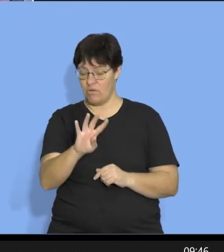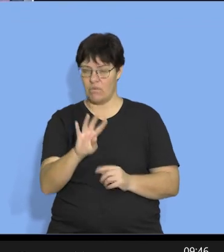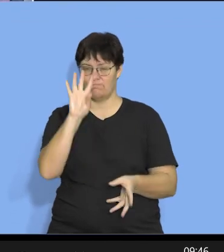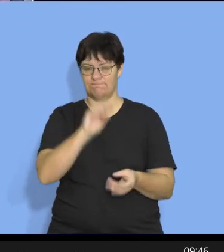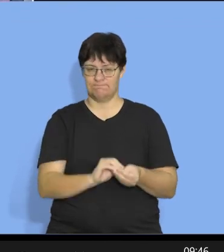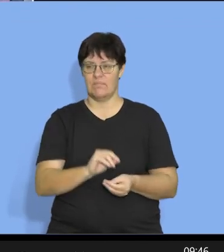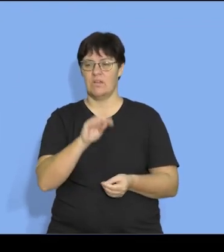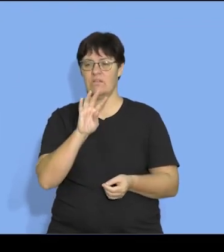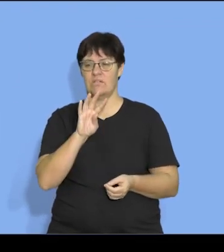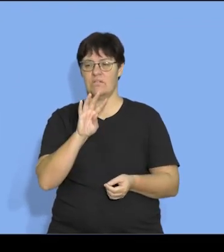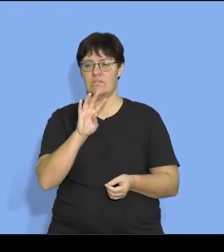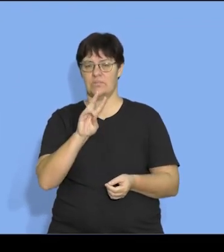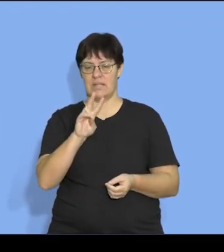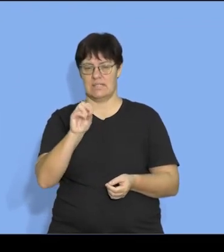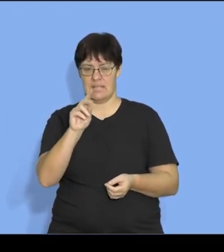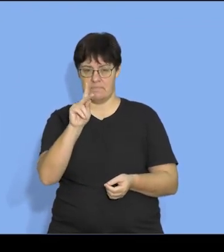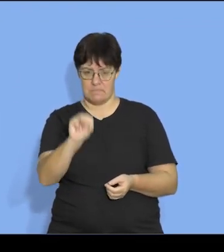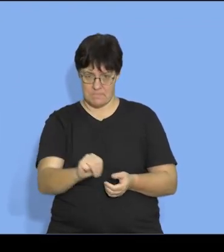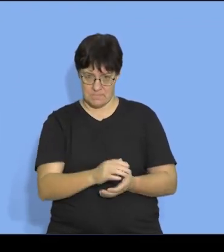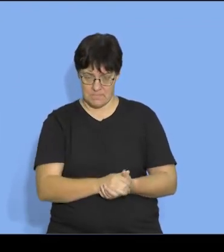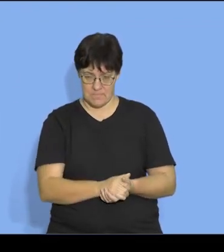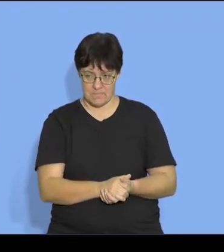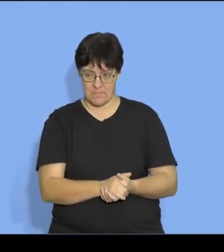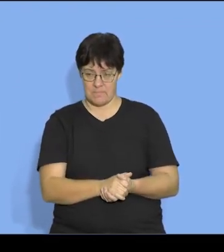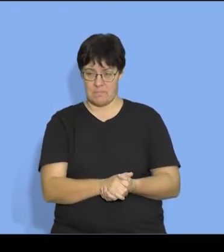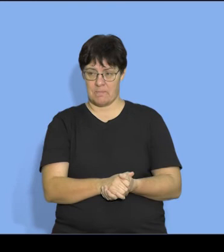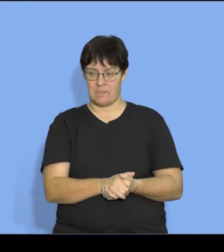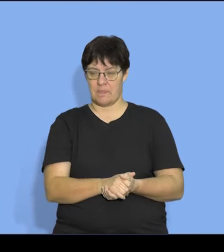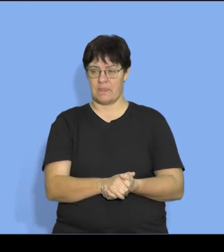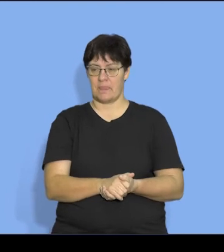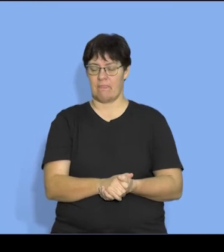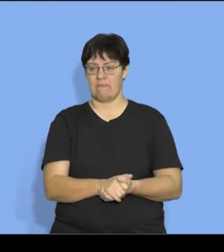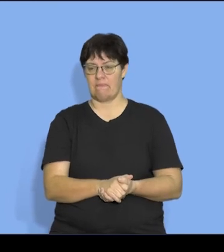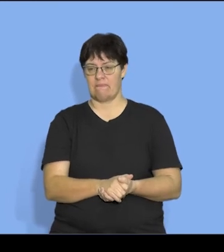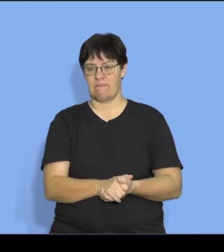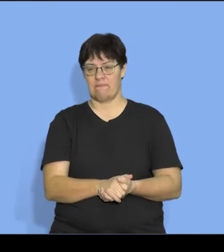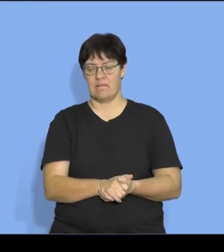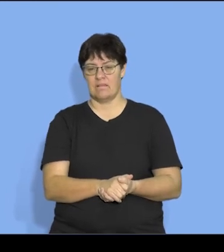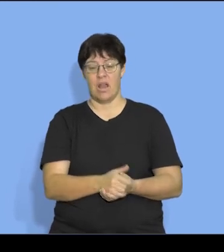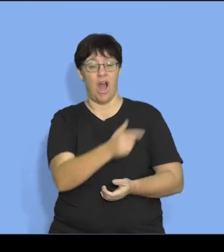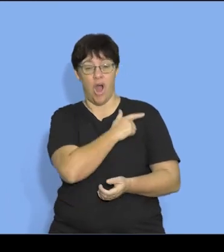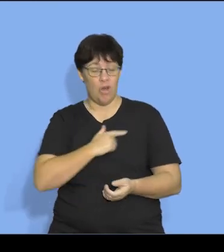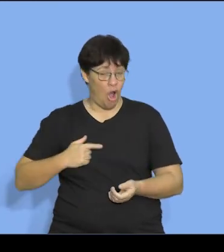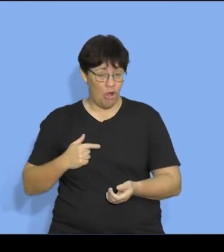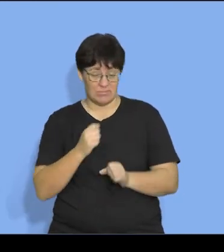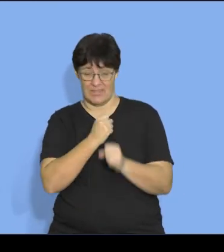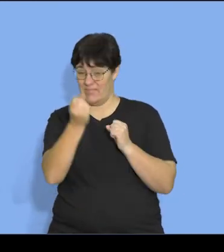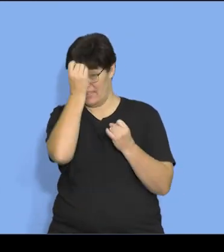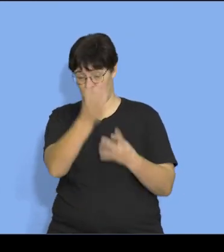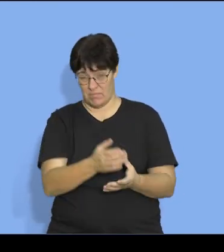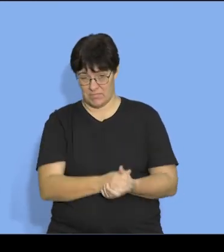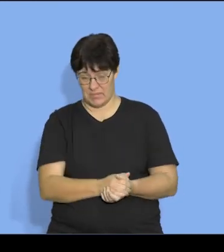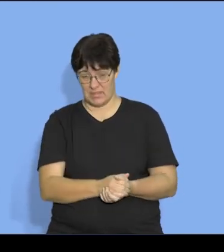4, and we get 20 kilometers. Now note, I haven't told you how long it takes them to do this,